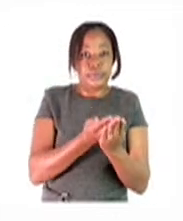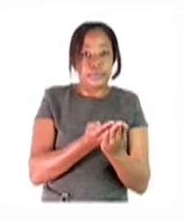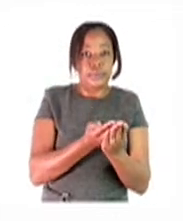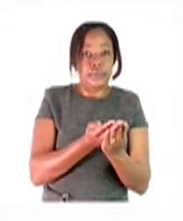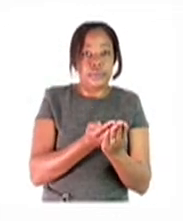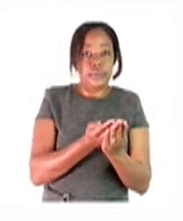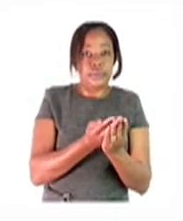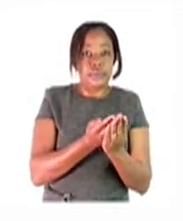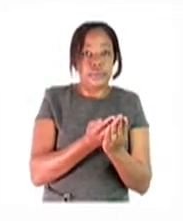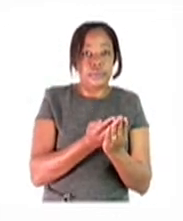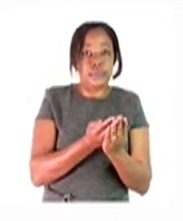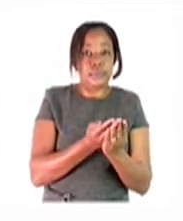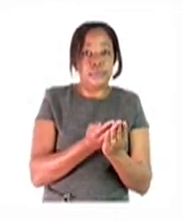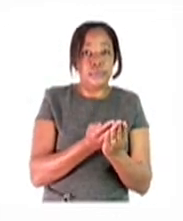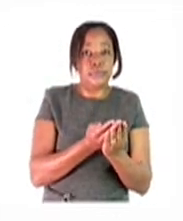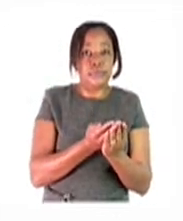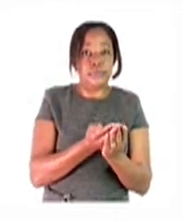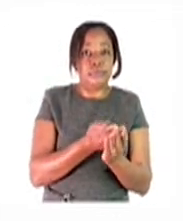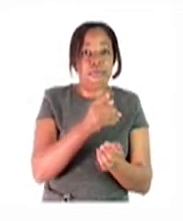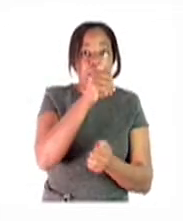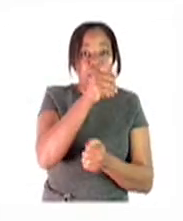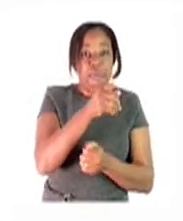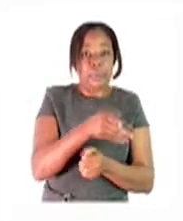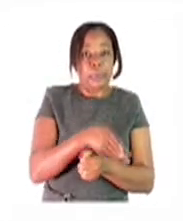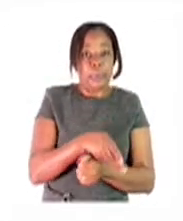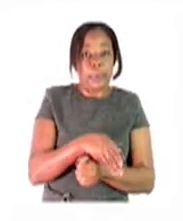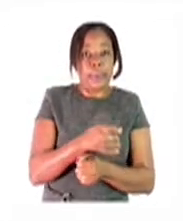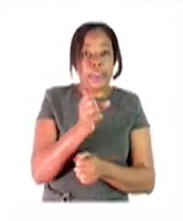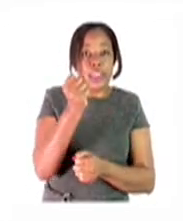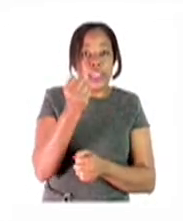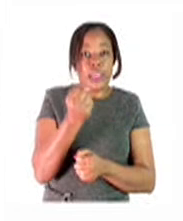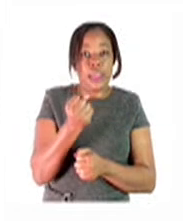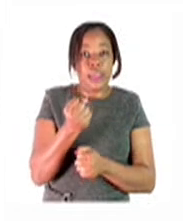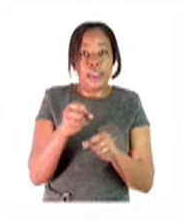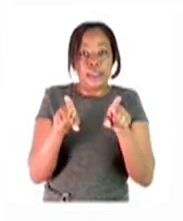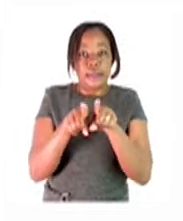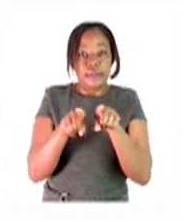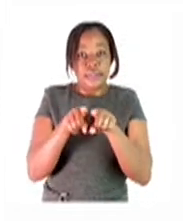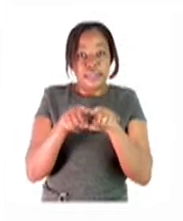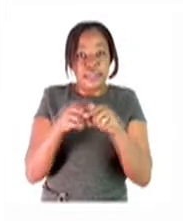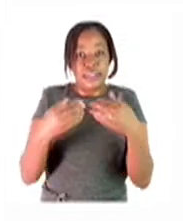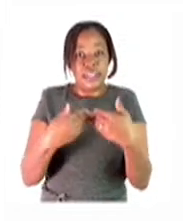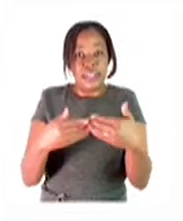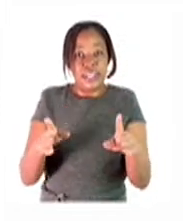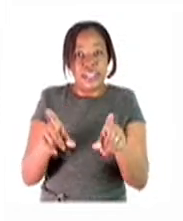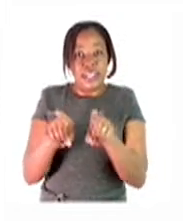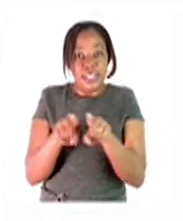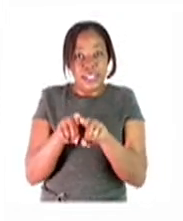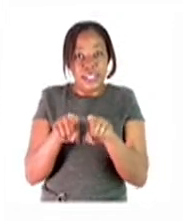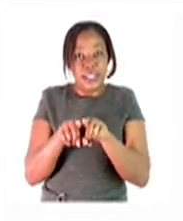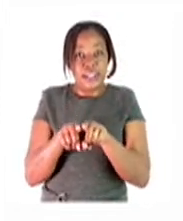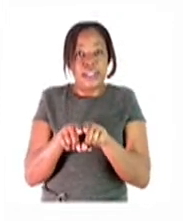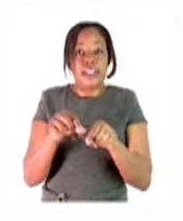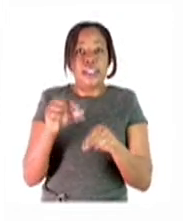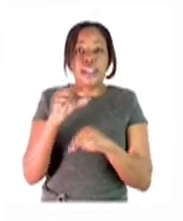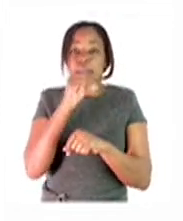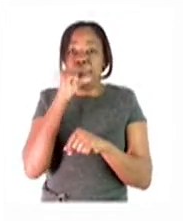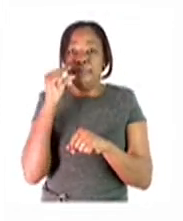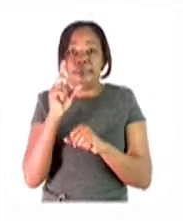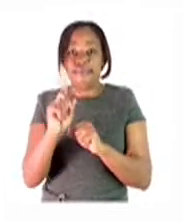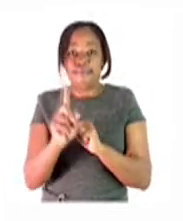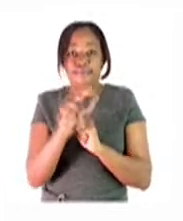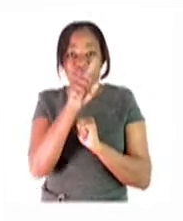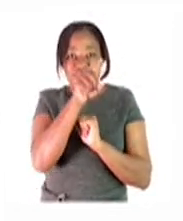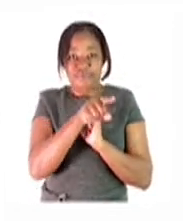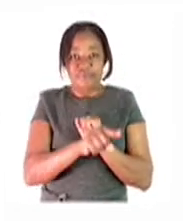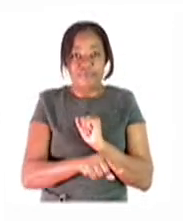and then you circle the word that begins with the same sound, the same thing again. What is the name of the first picture that you